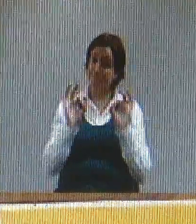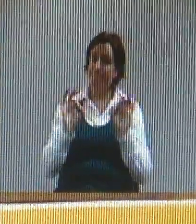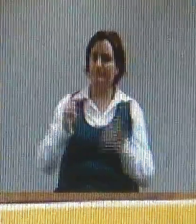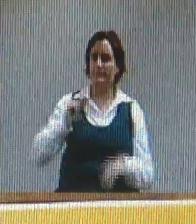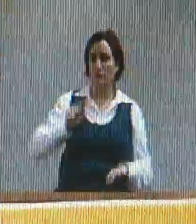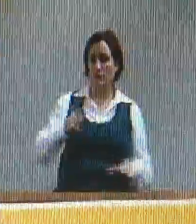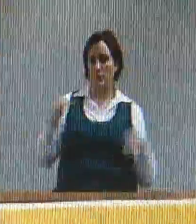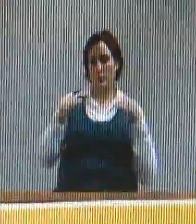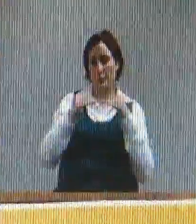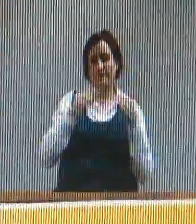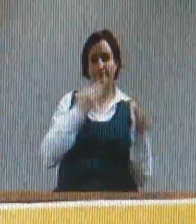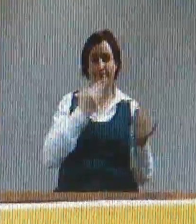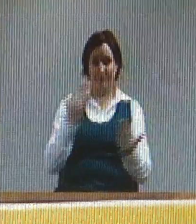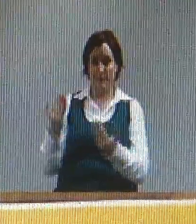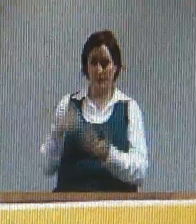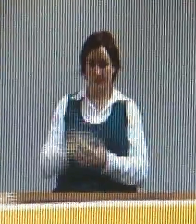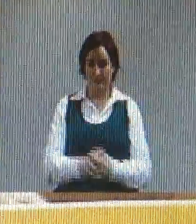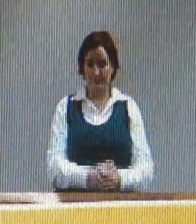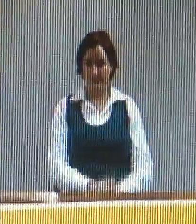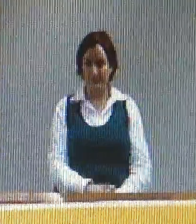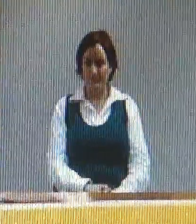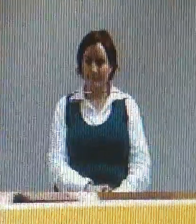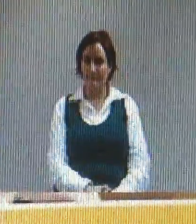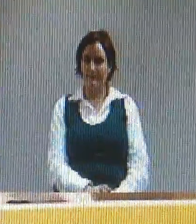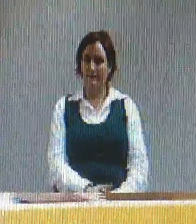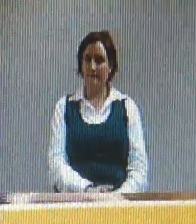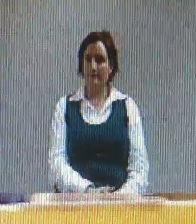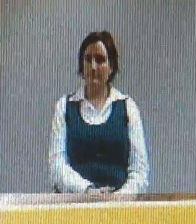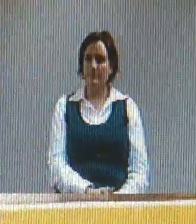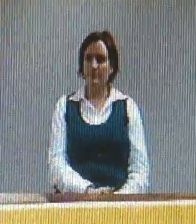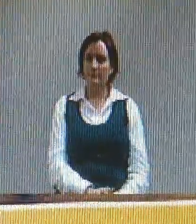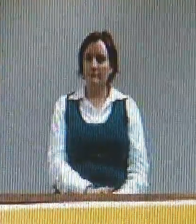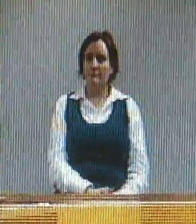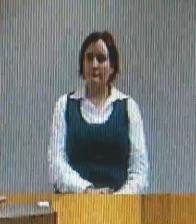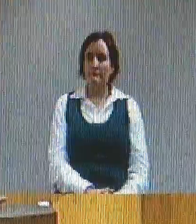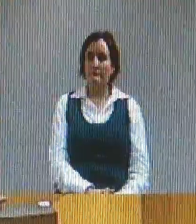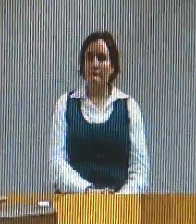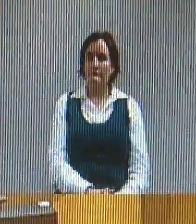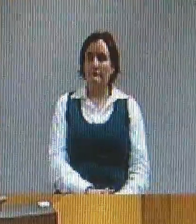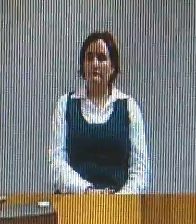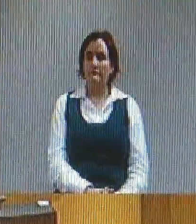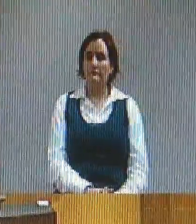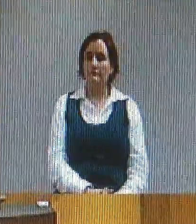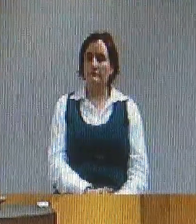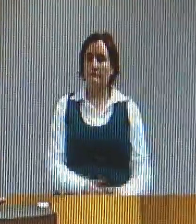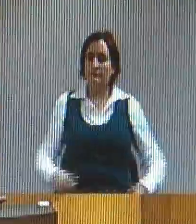equality. I thank you. Thank you, Honorable Sikalala.